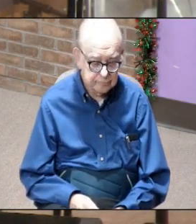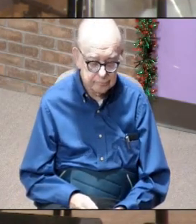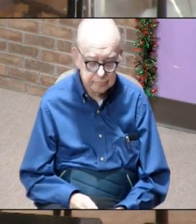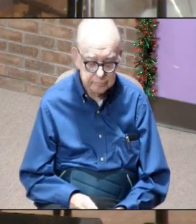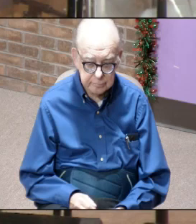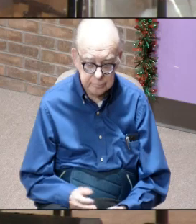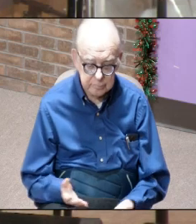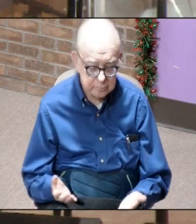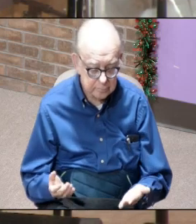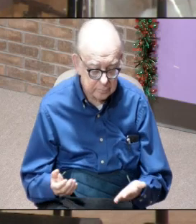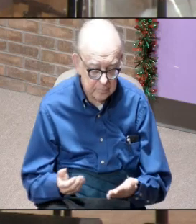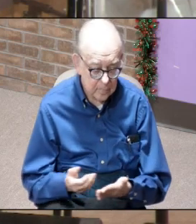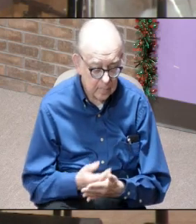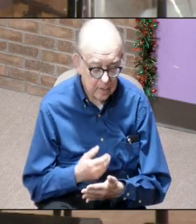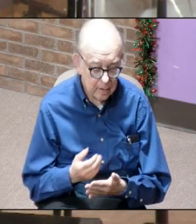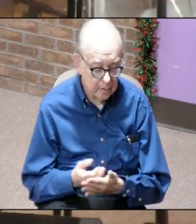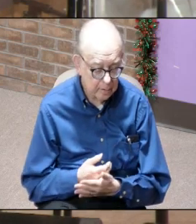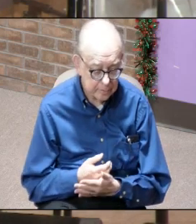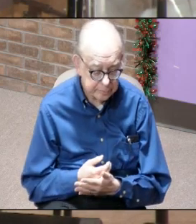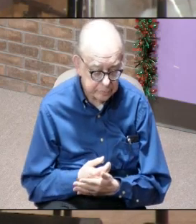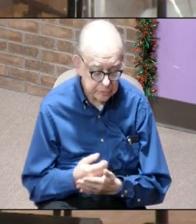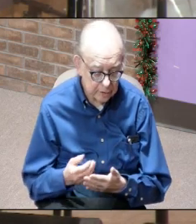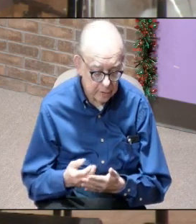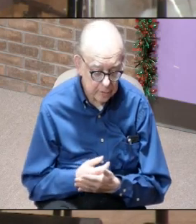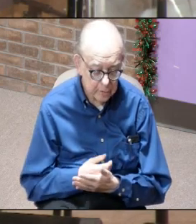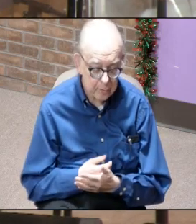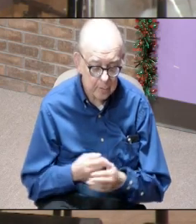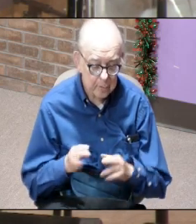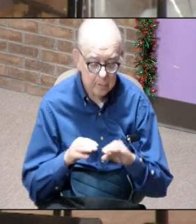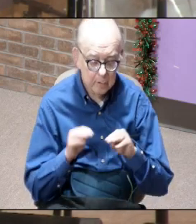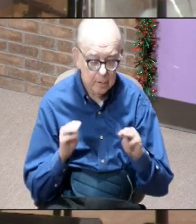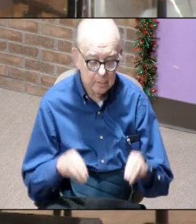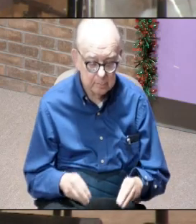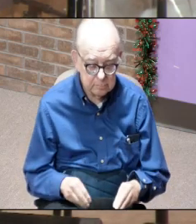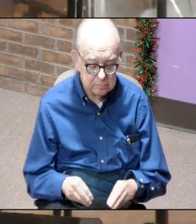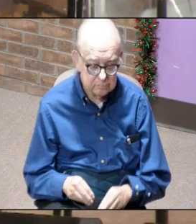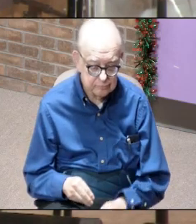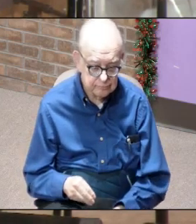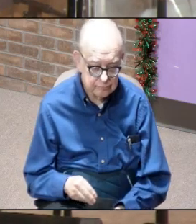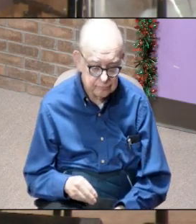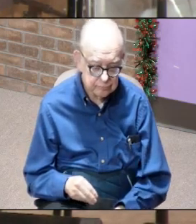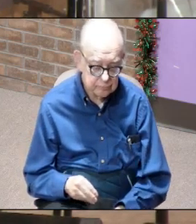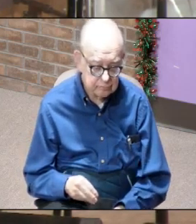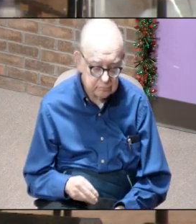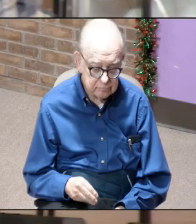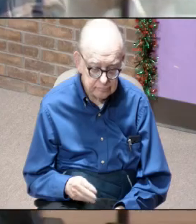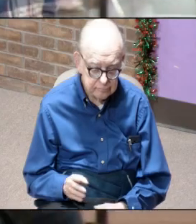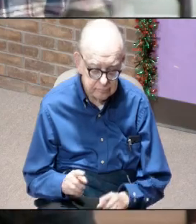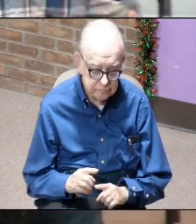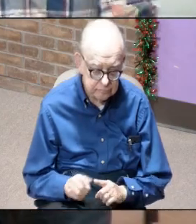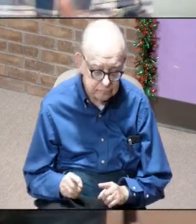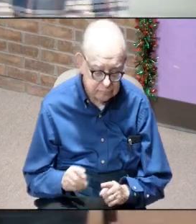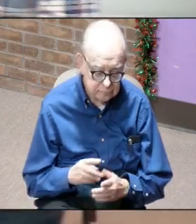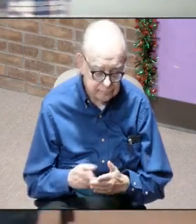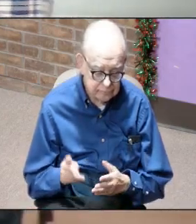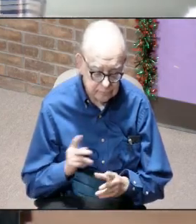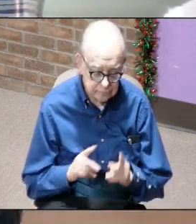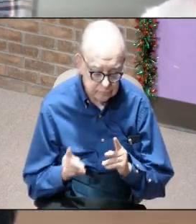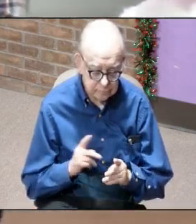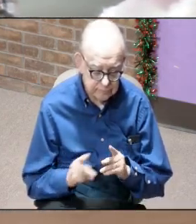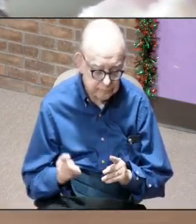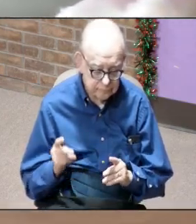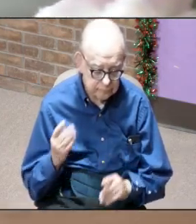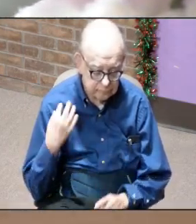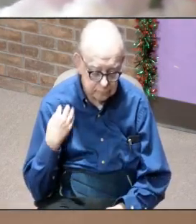couple Smithsonian museums, or I beg your pardon, my pardon, but paying for people in